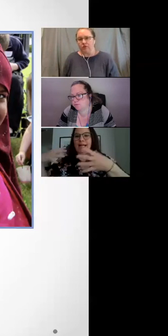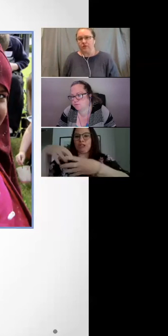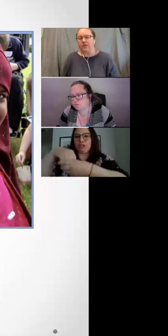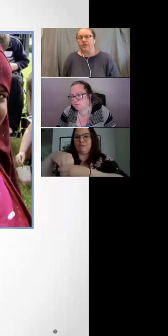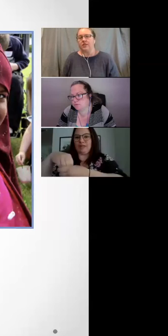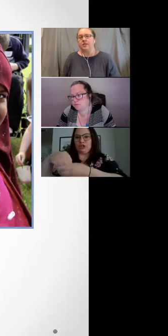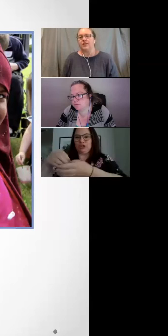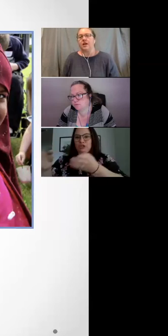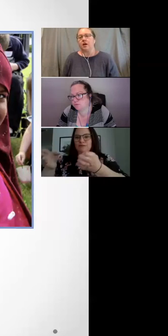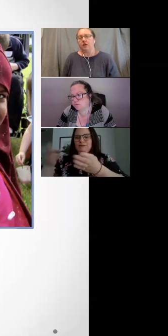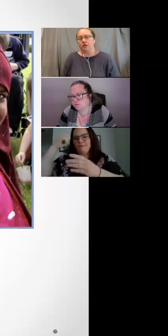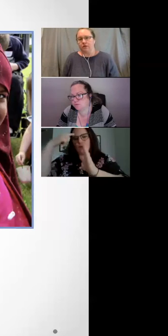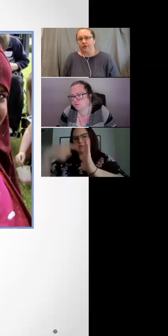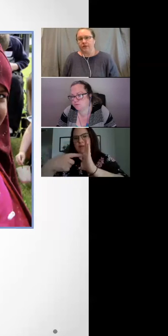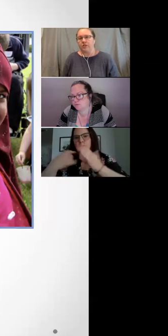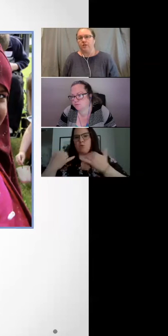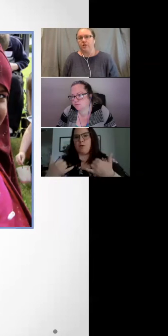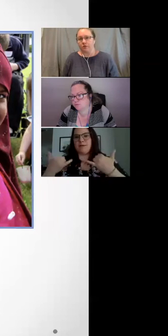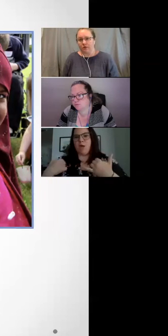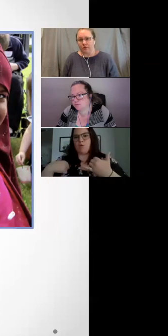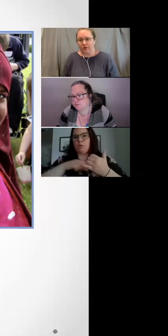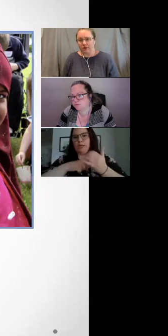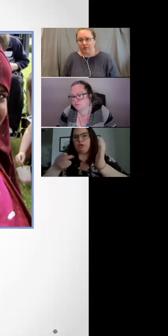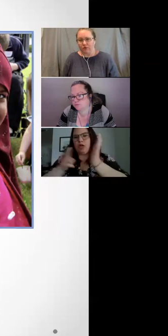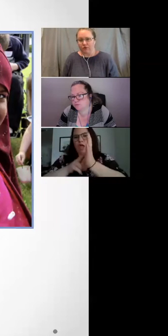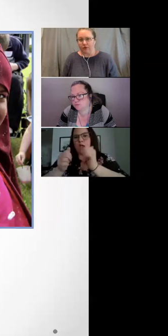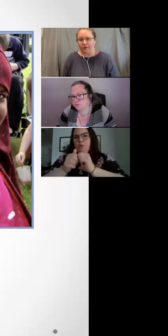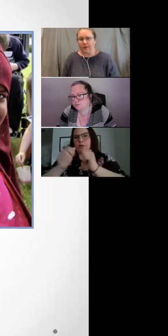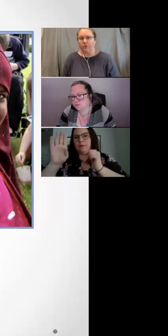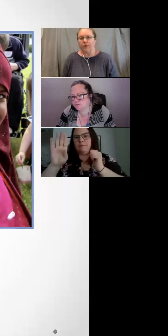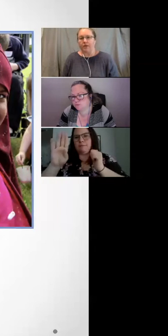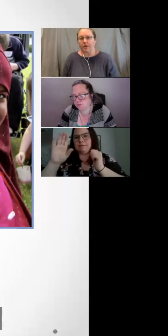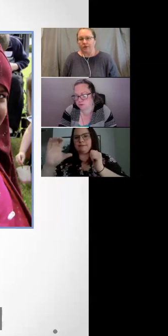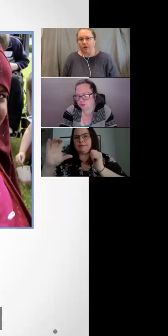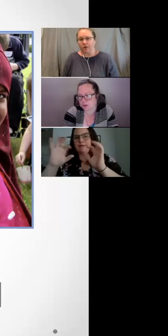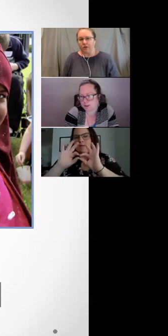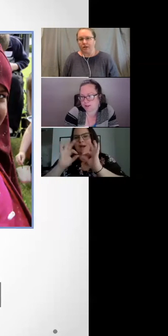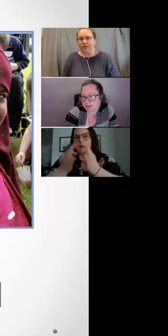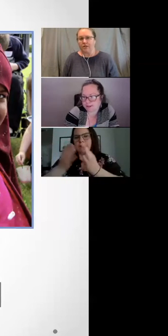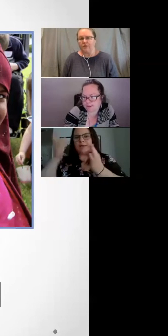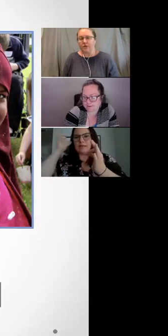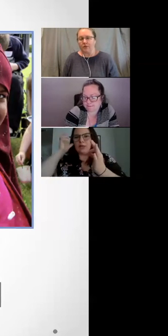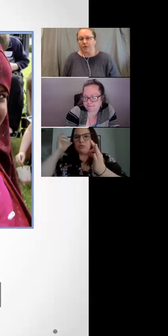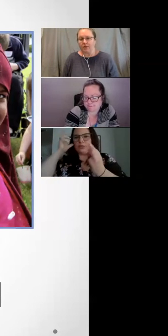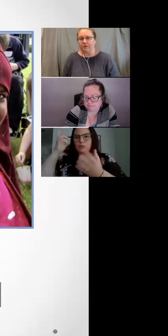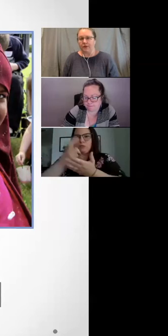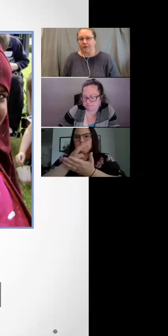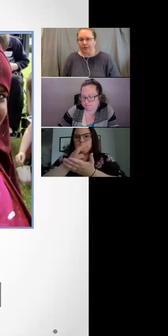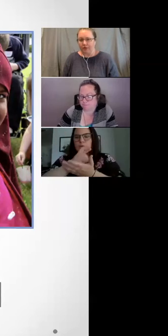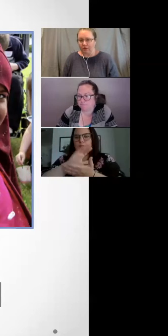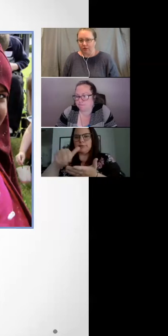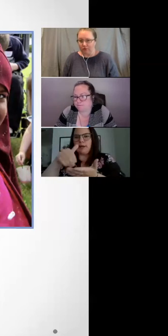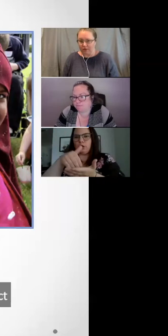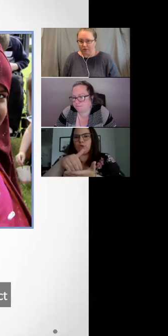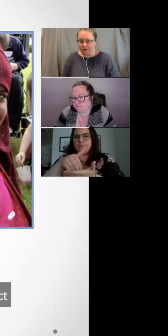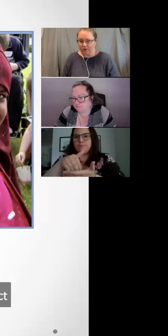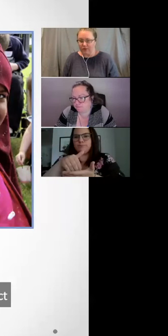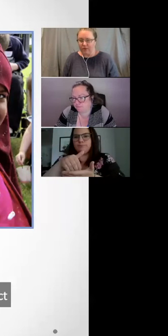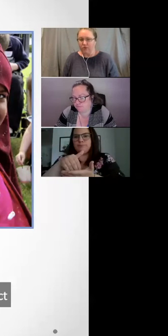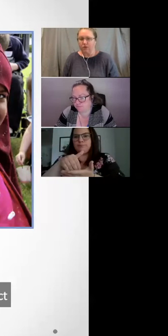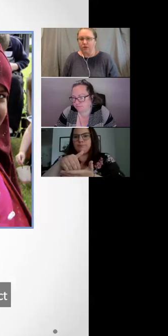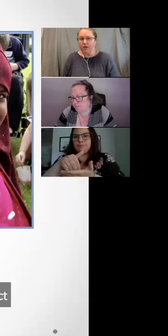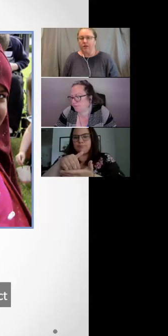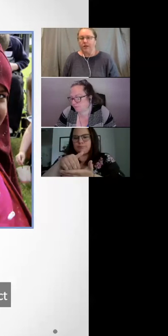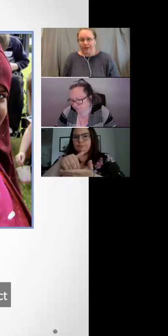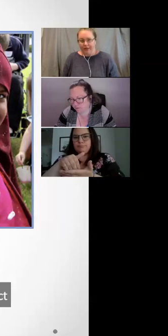intervention services are funded through the Ministry of Children and Families. Like right now, the contract is with BC Family Hearing Resource